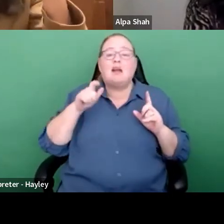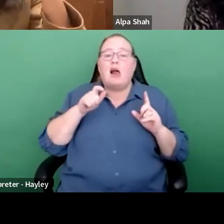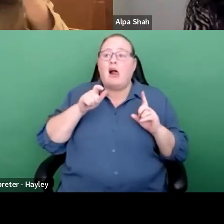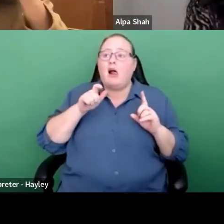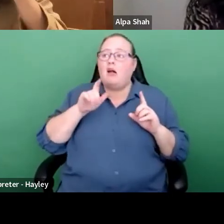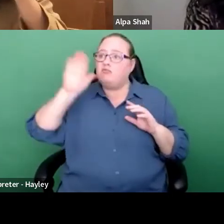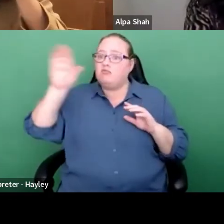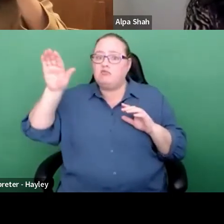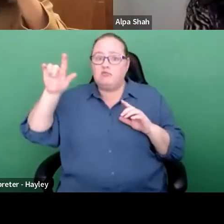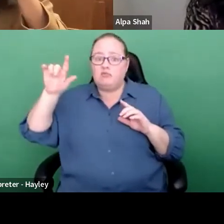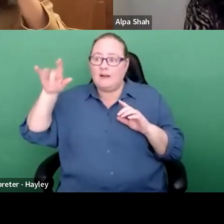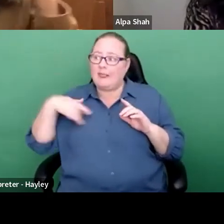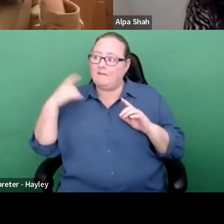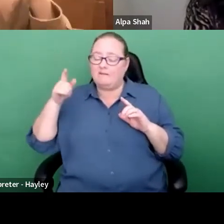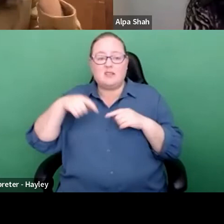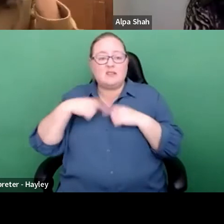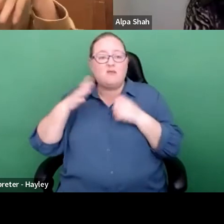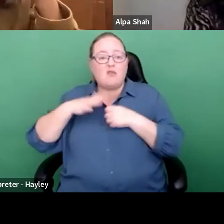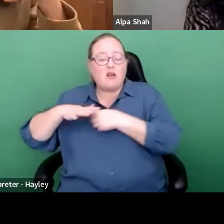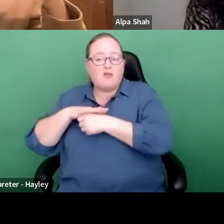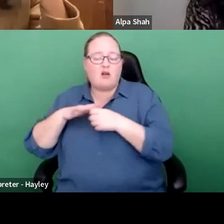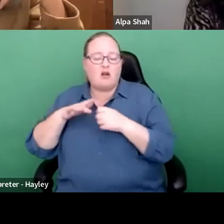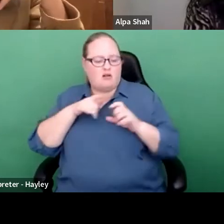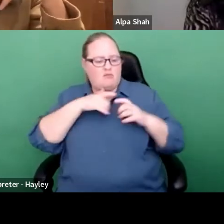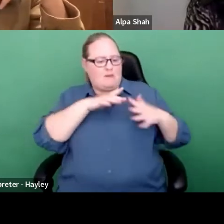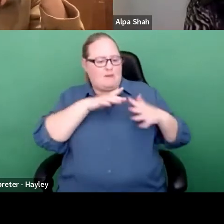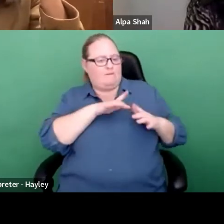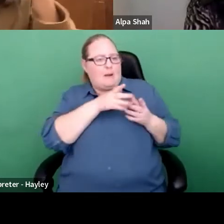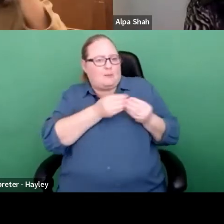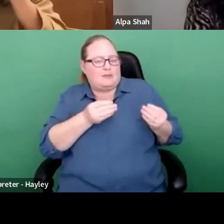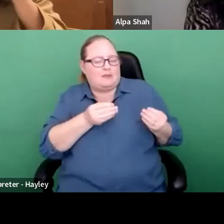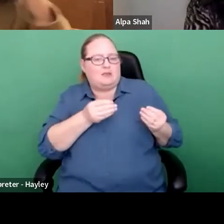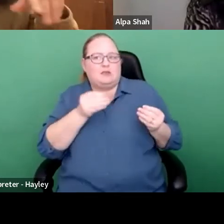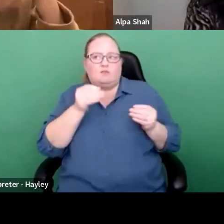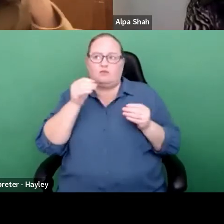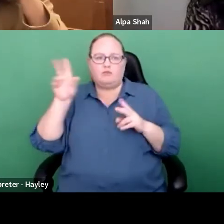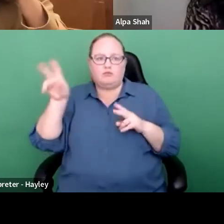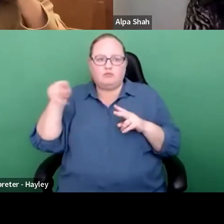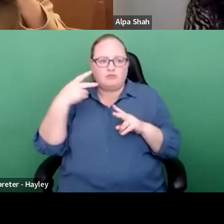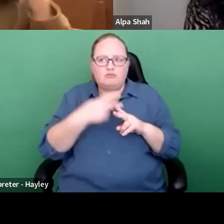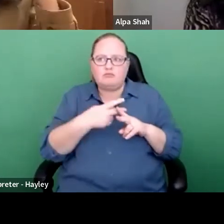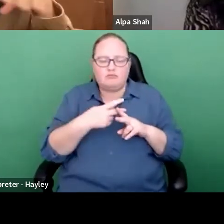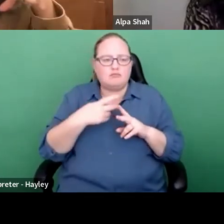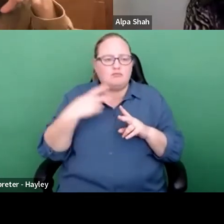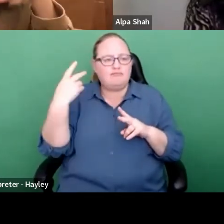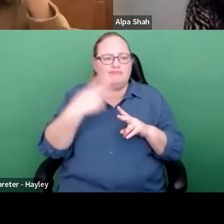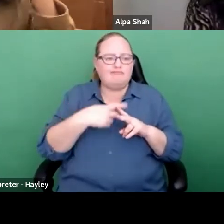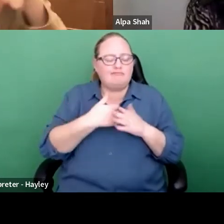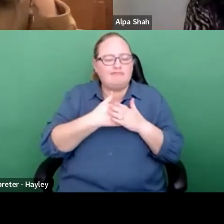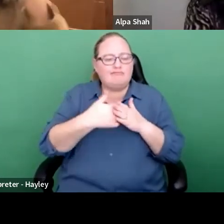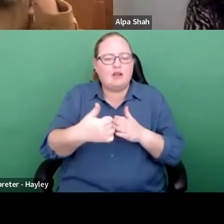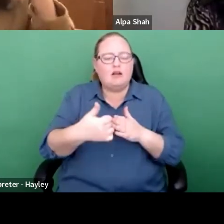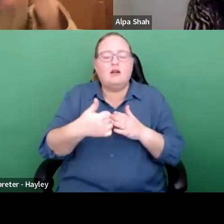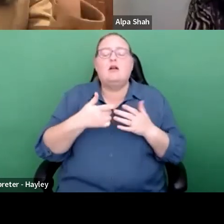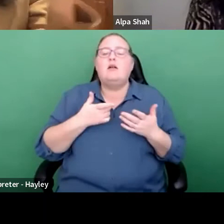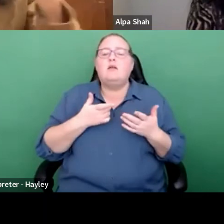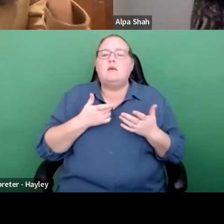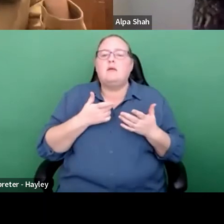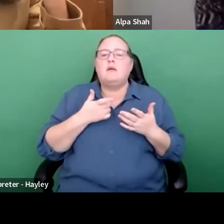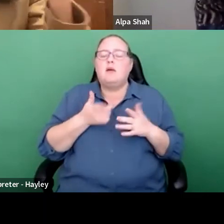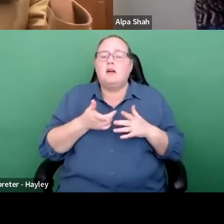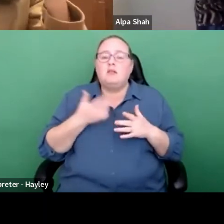several cleaners, for example, who were paid by direct debits by owners they never met, and they took care of these homes. There was a caretaker appointed in